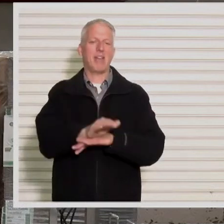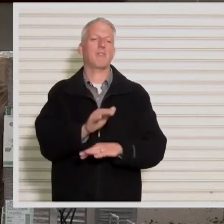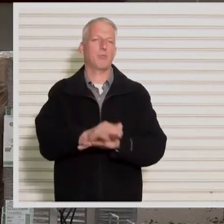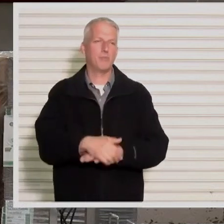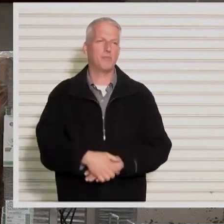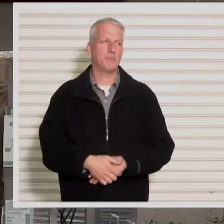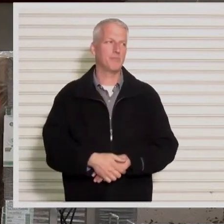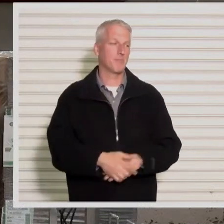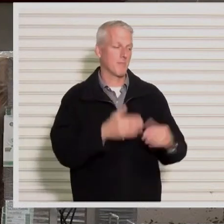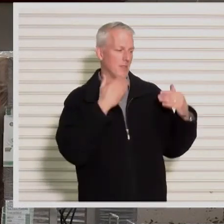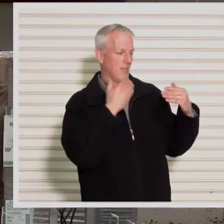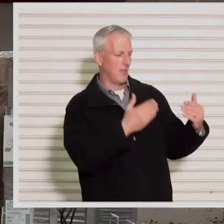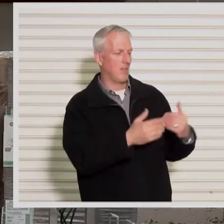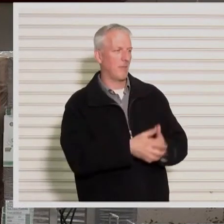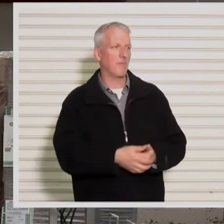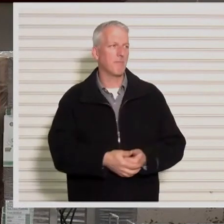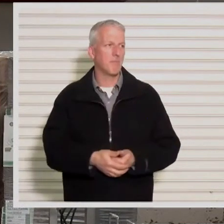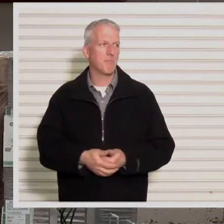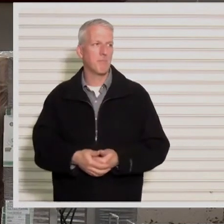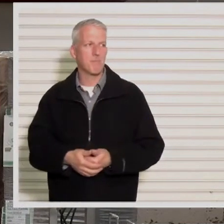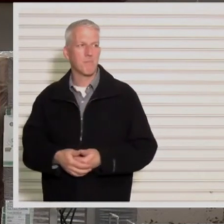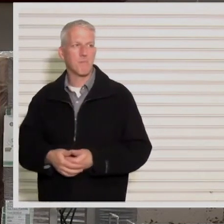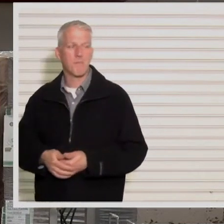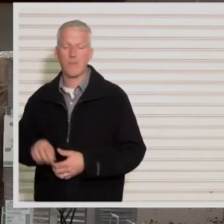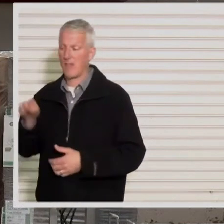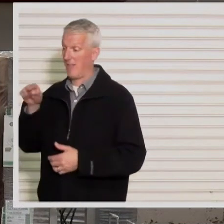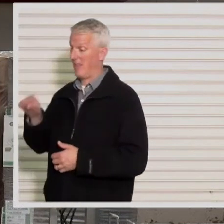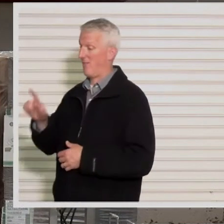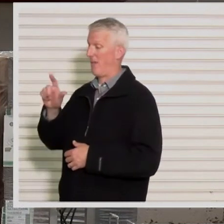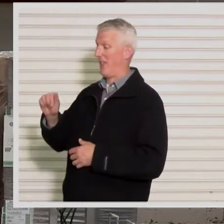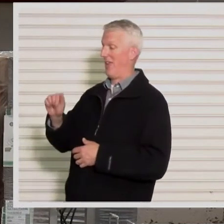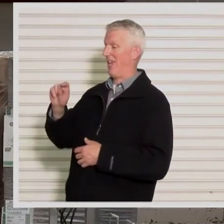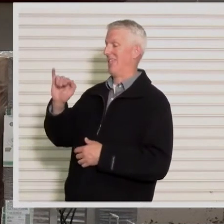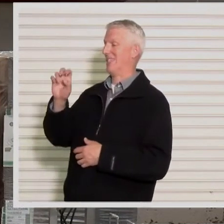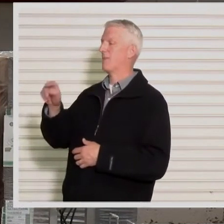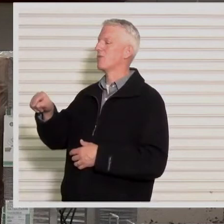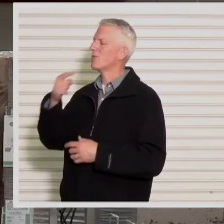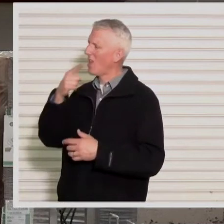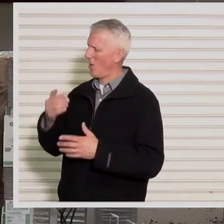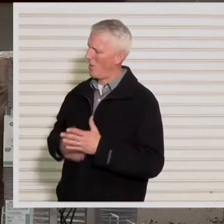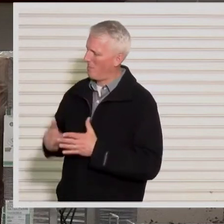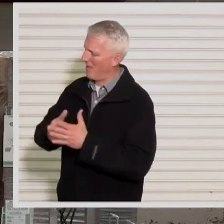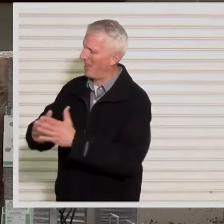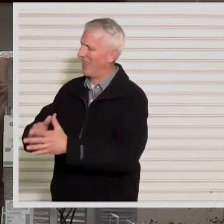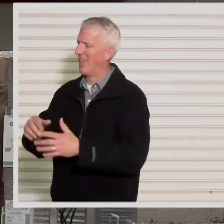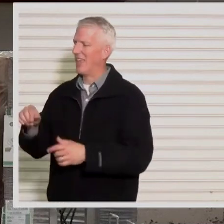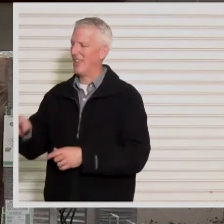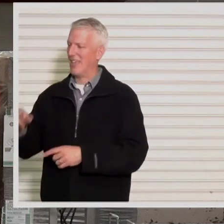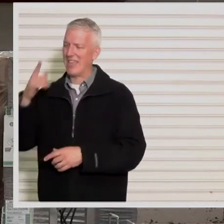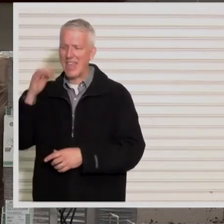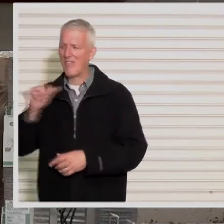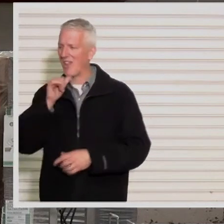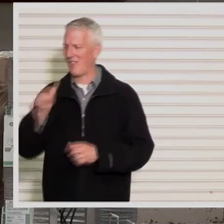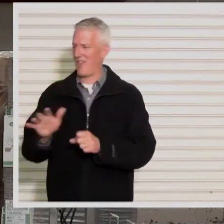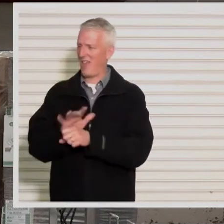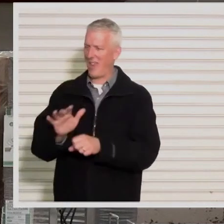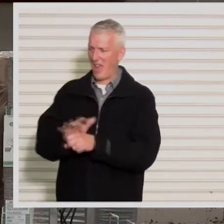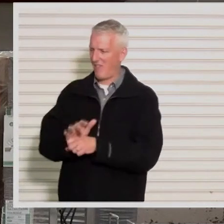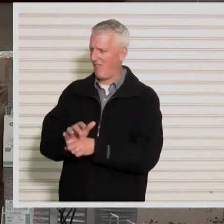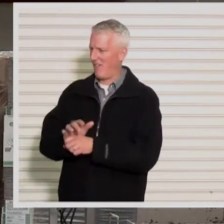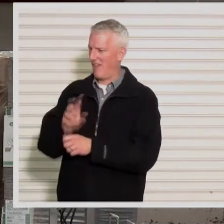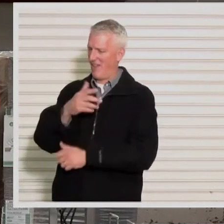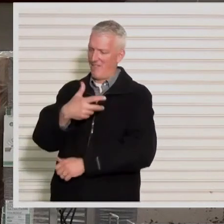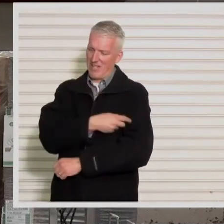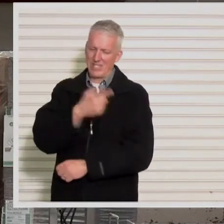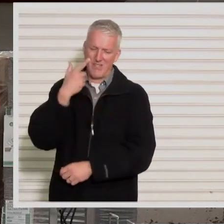you. This question comes from Taryn Luna with the LA Times. You've said repeatedly that California does not have enough vaccine to inoculate school staff before they return